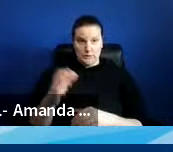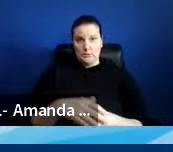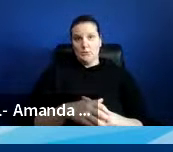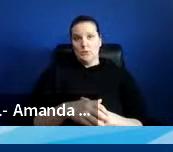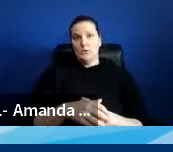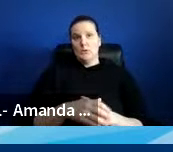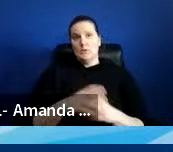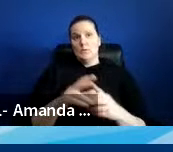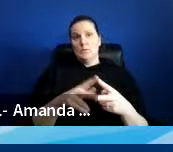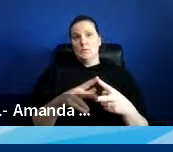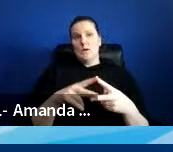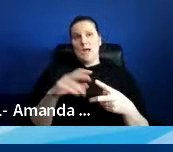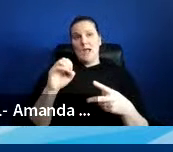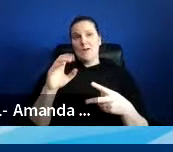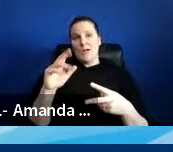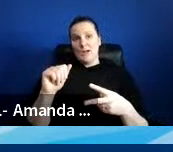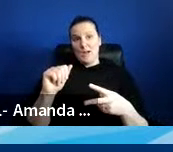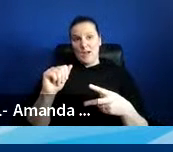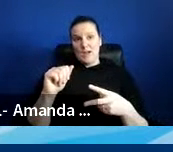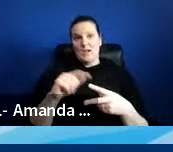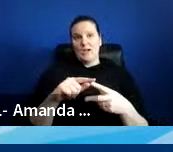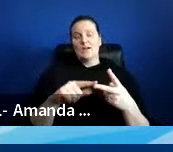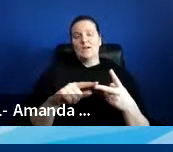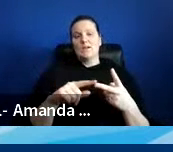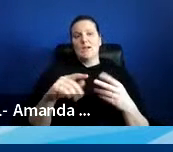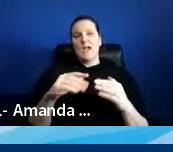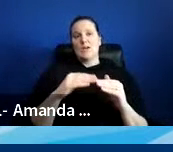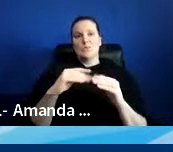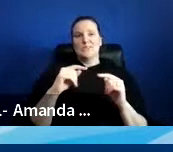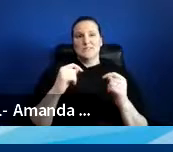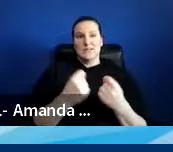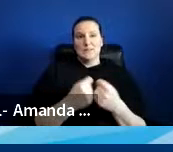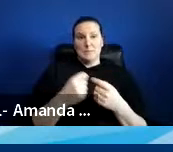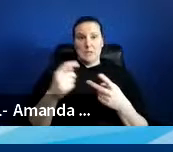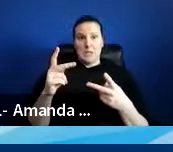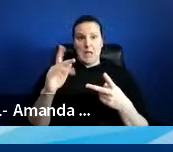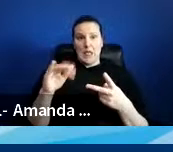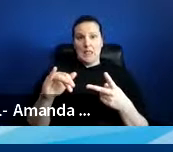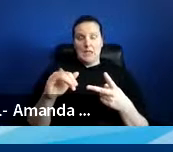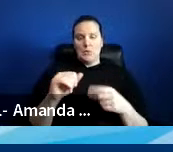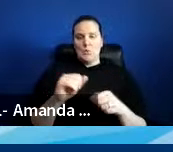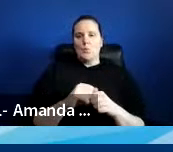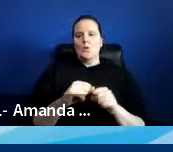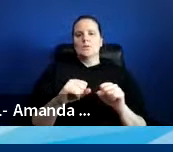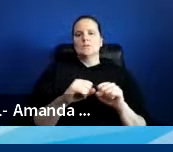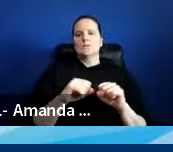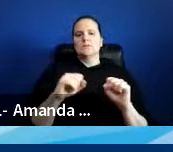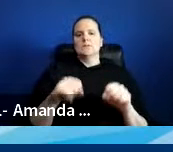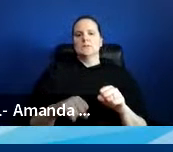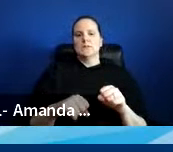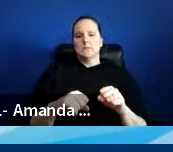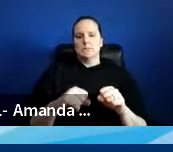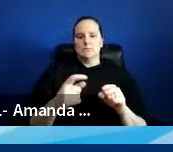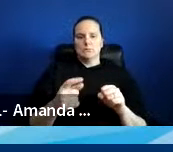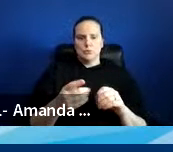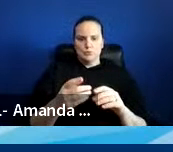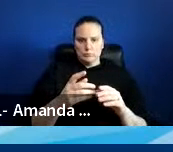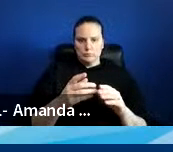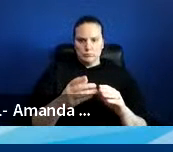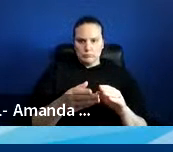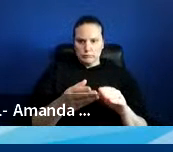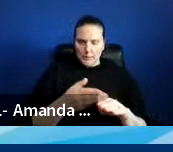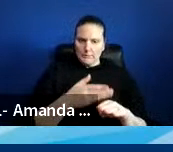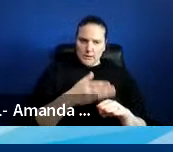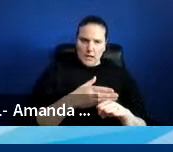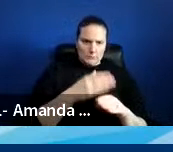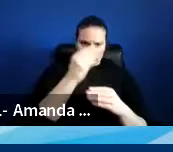asked both Erica McAlpin from our equity team as well as Kelly Haynes from Work Systems Inc. To update